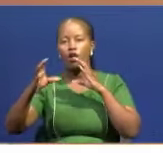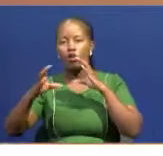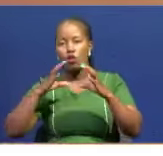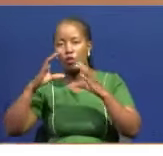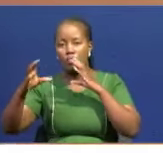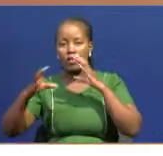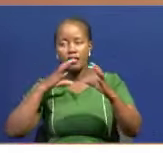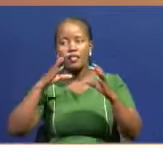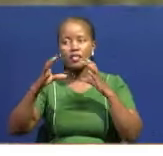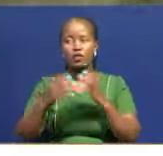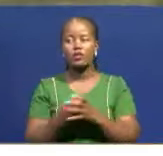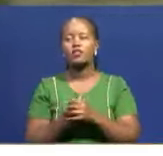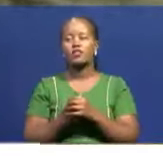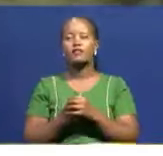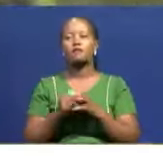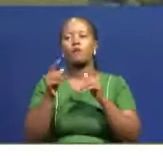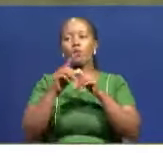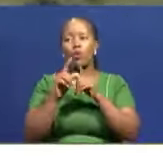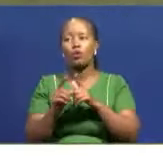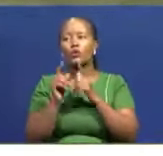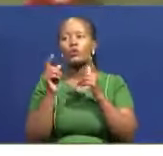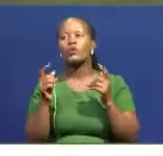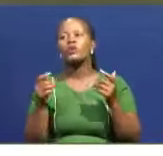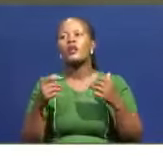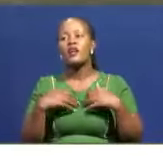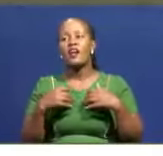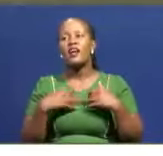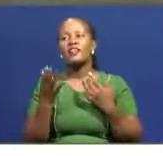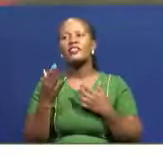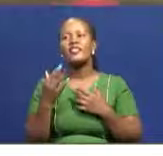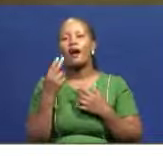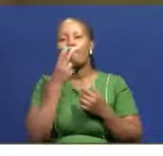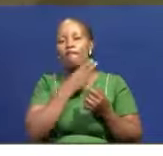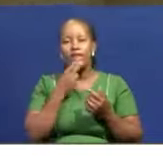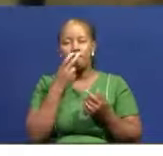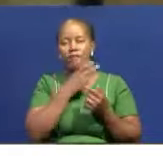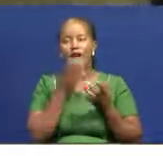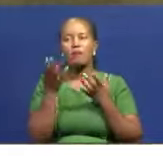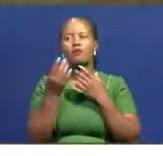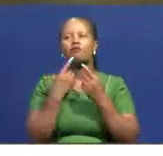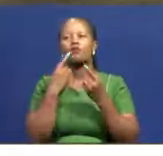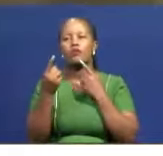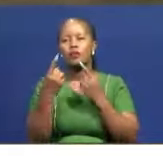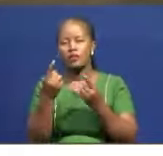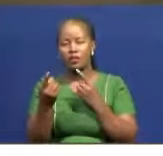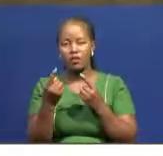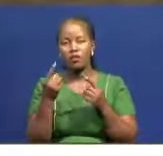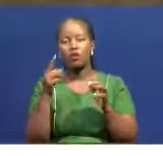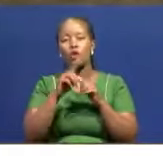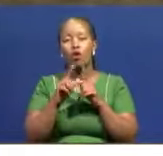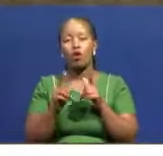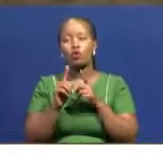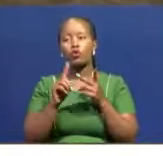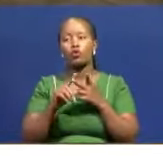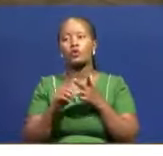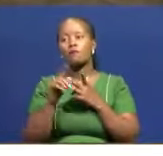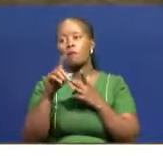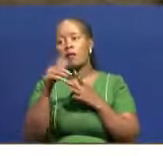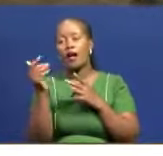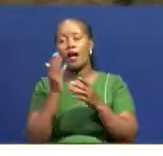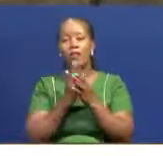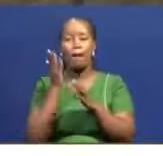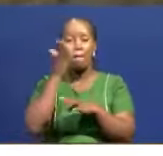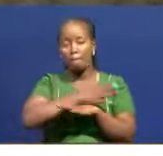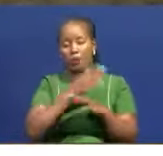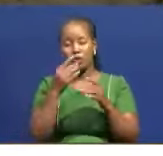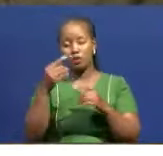Verbal communication pre-match, their verbal communication at halftime, and the verbal communication post-match. So